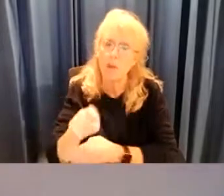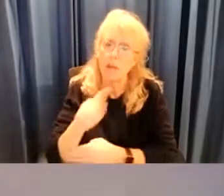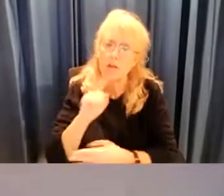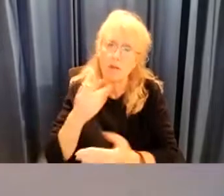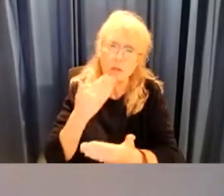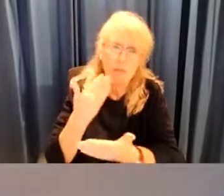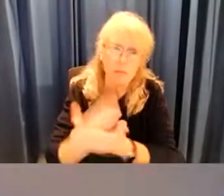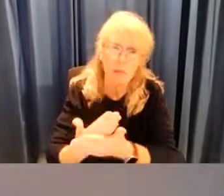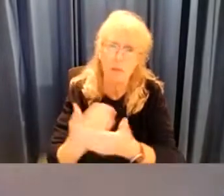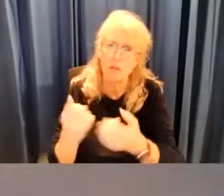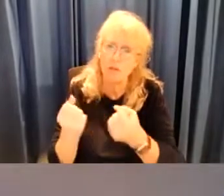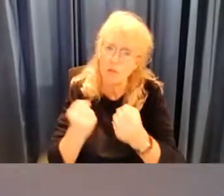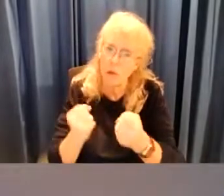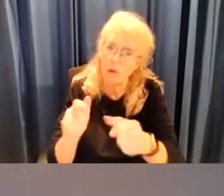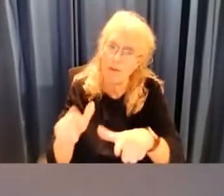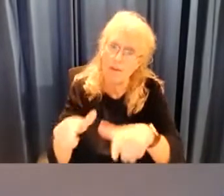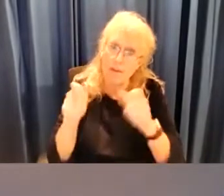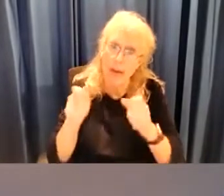fast internet.